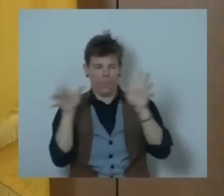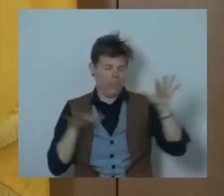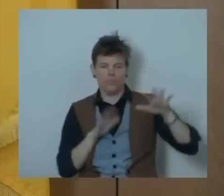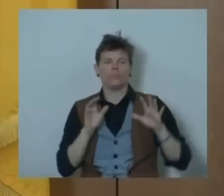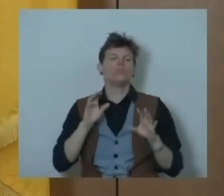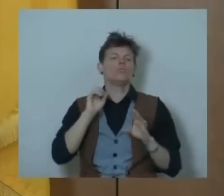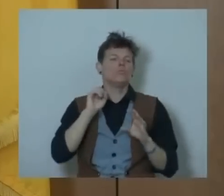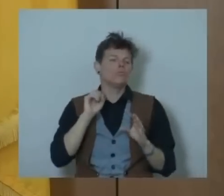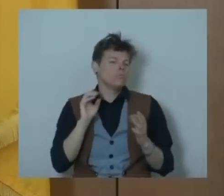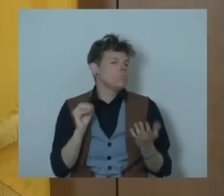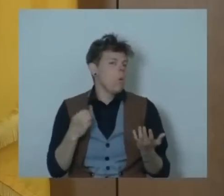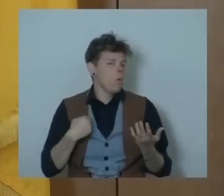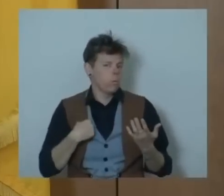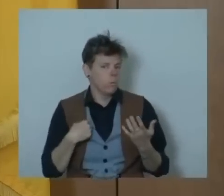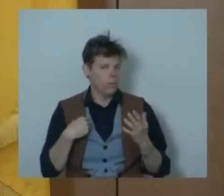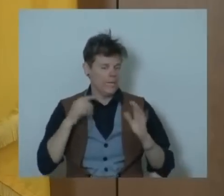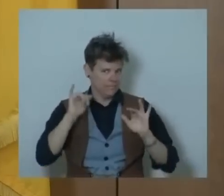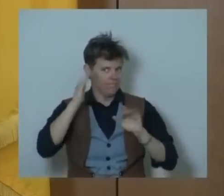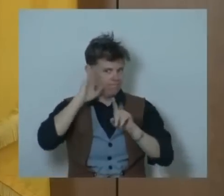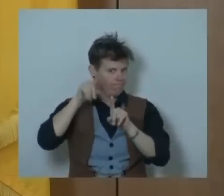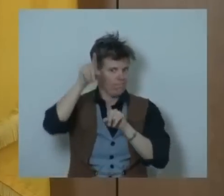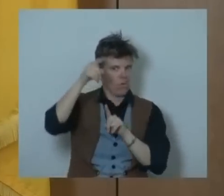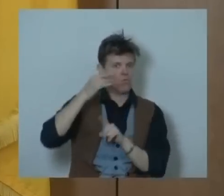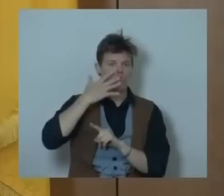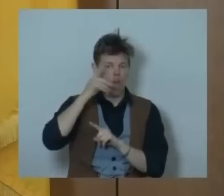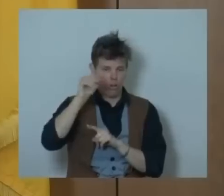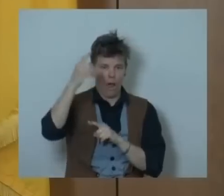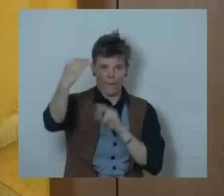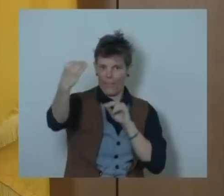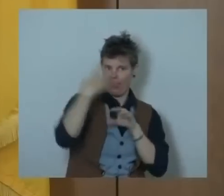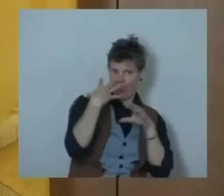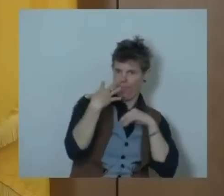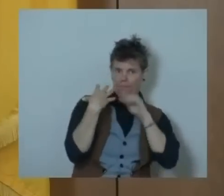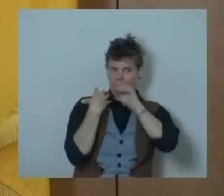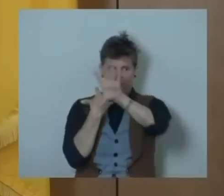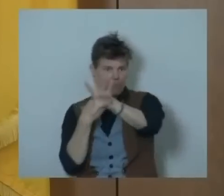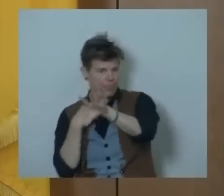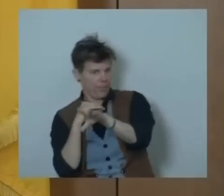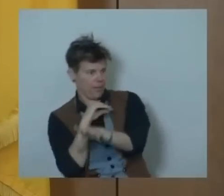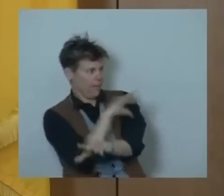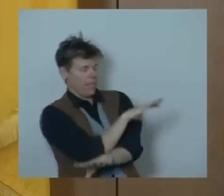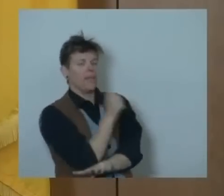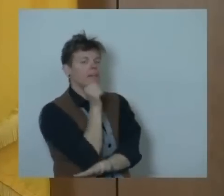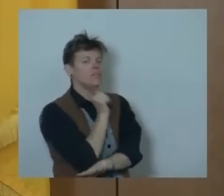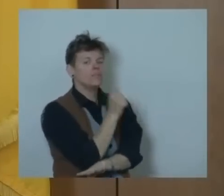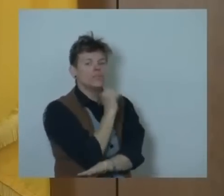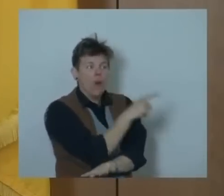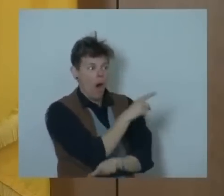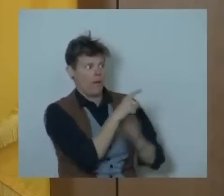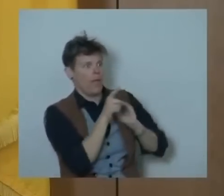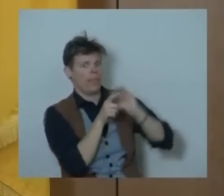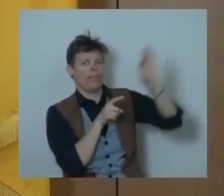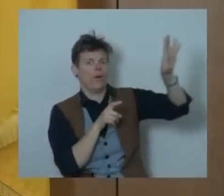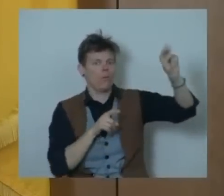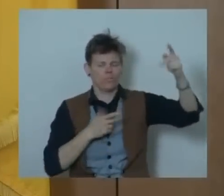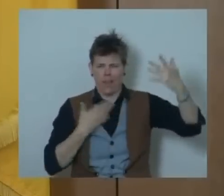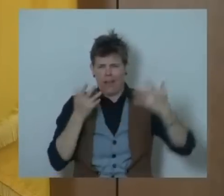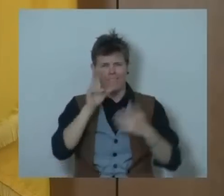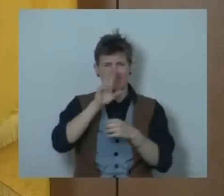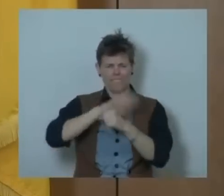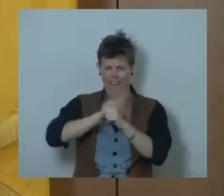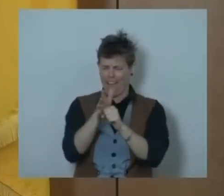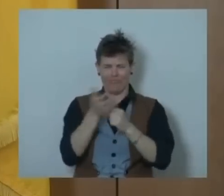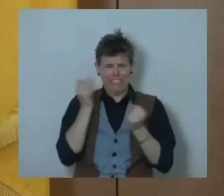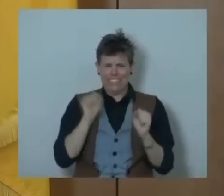make impact New Mexico, Texans, Utahns, Arizonans, everyone. So we are clear that the